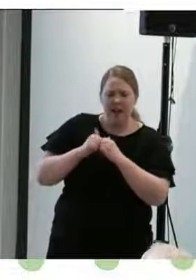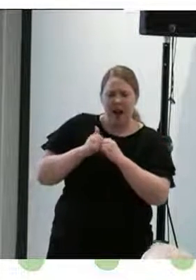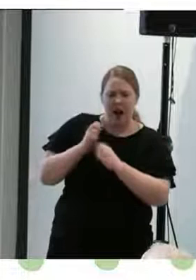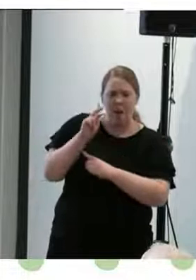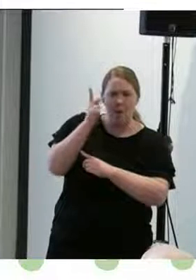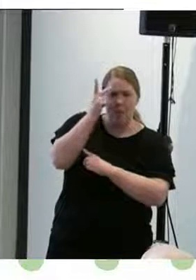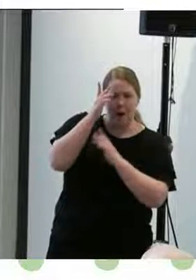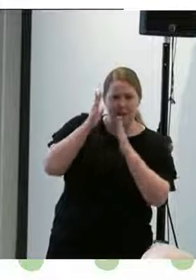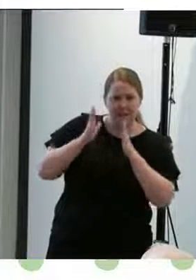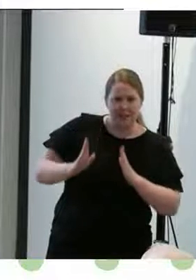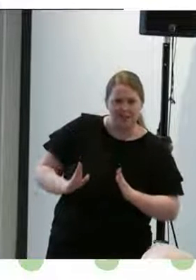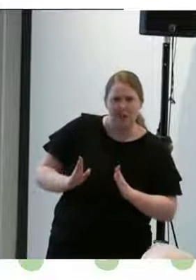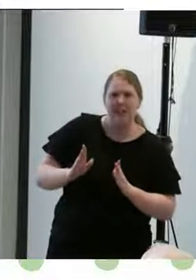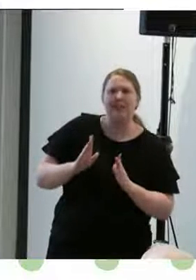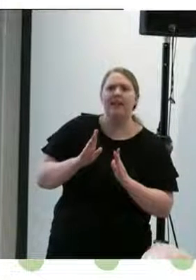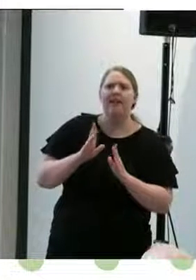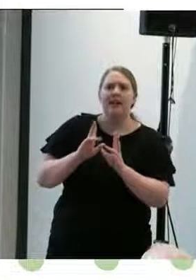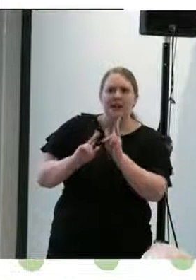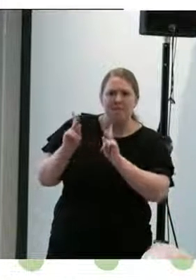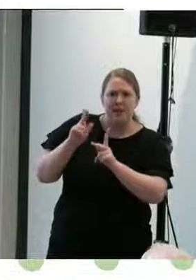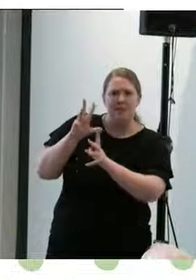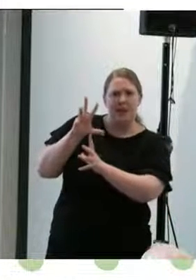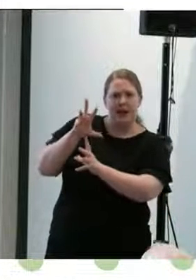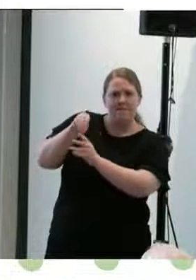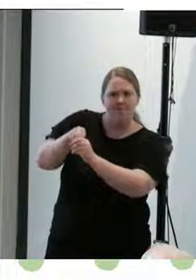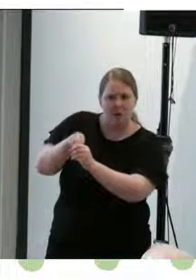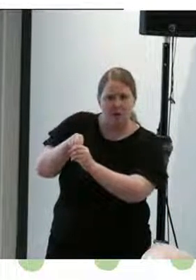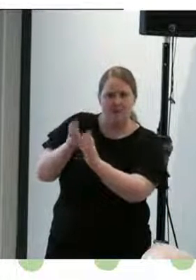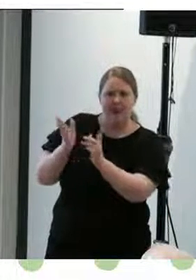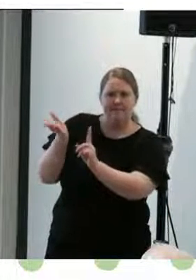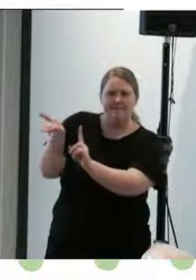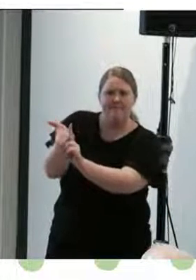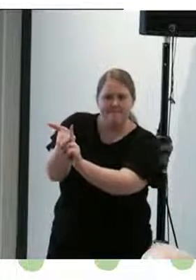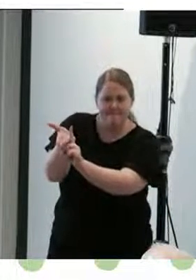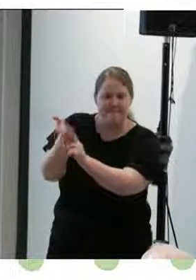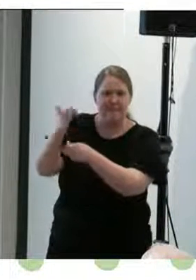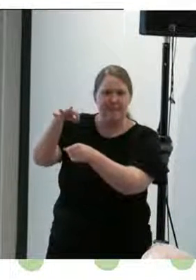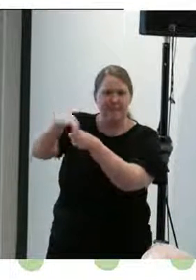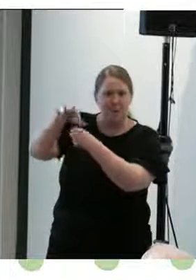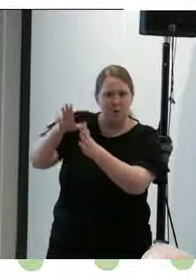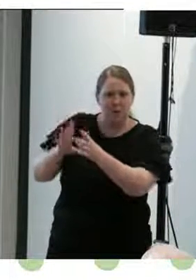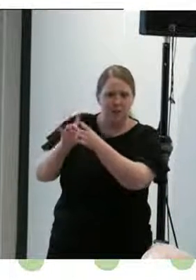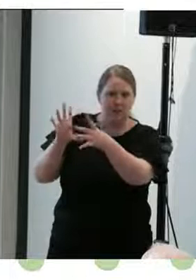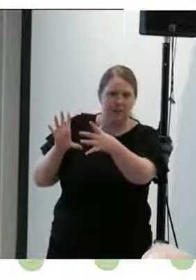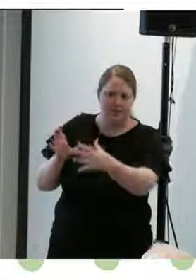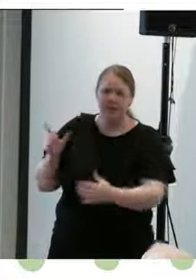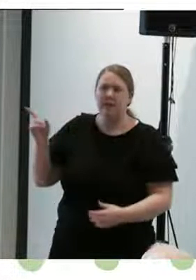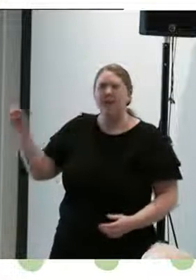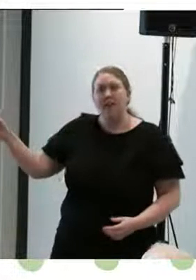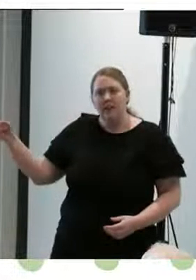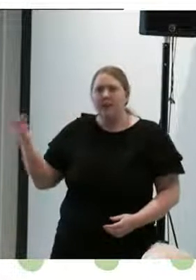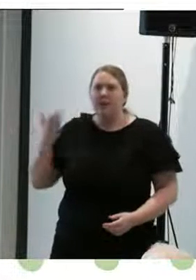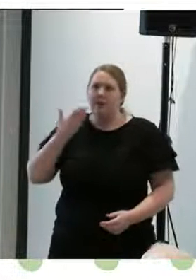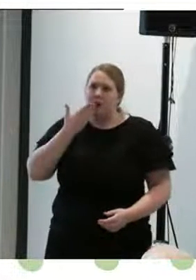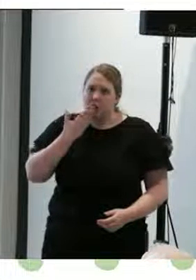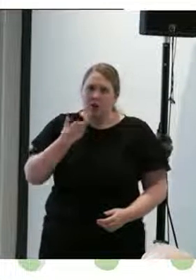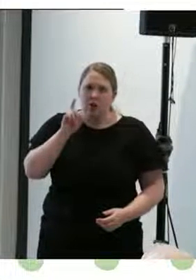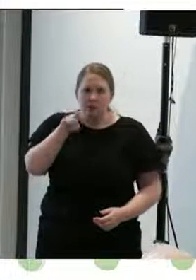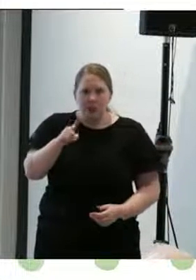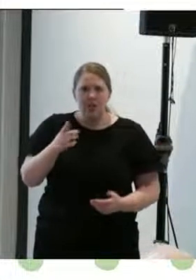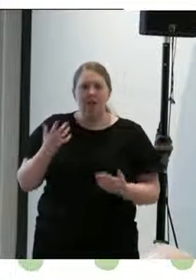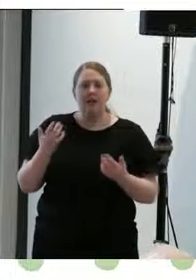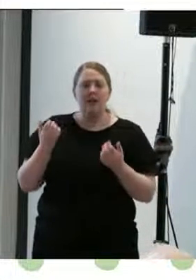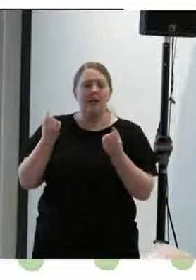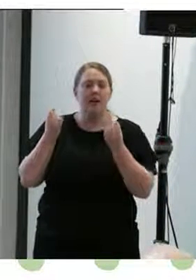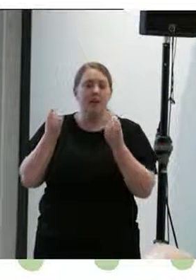these seriously disaffected voters? Yeah, that's such a good idea. It's a good question. Many of the people